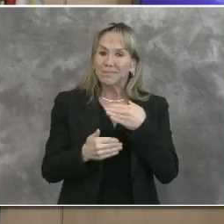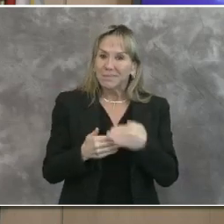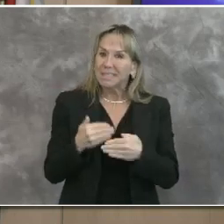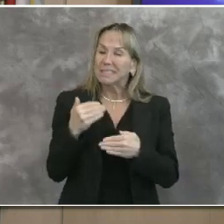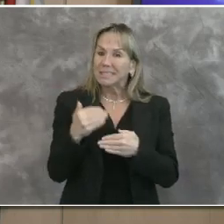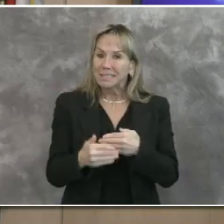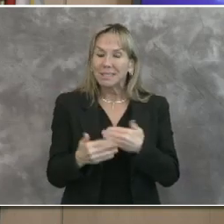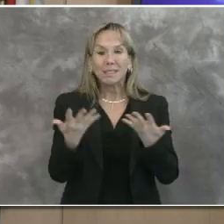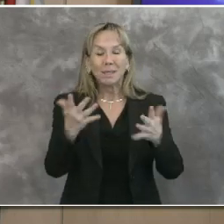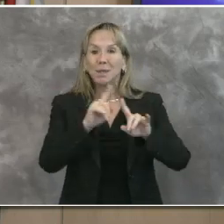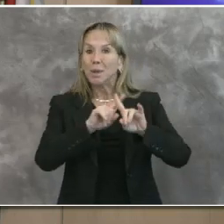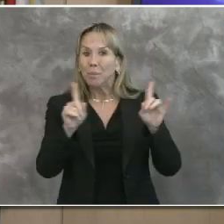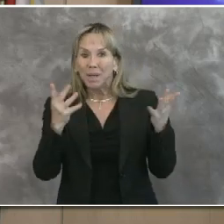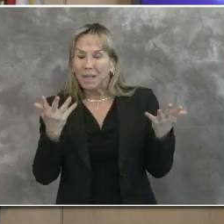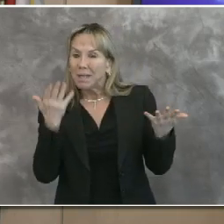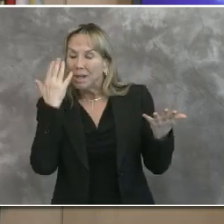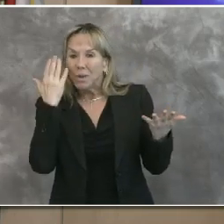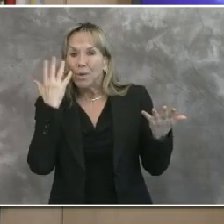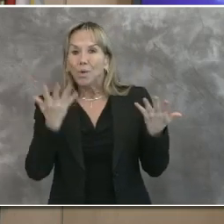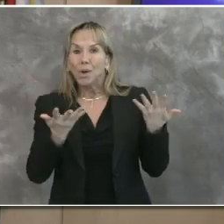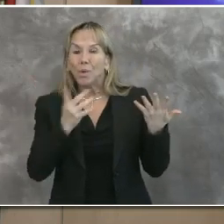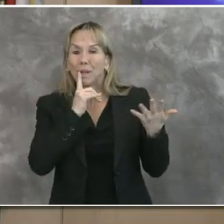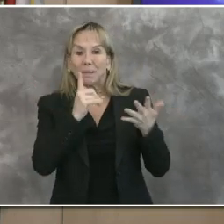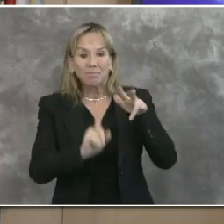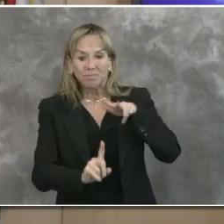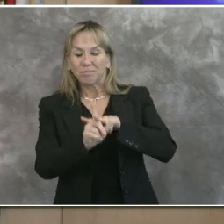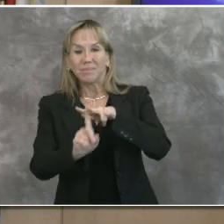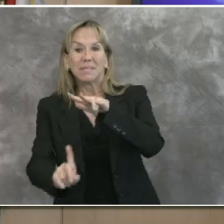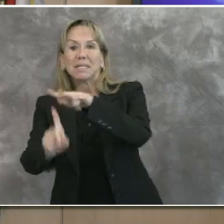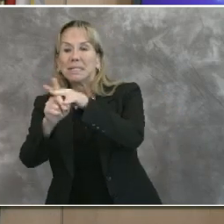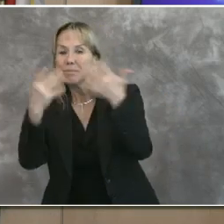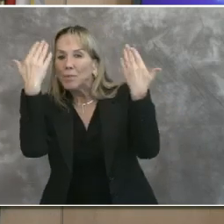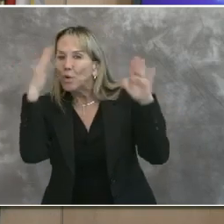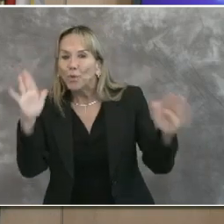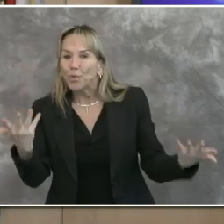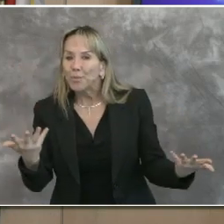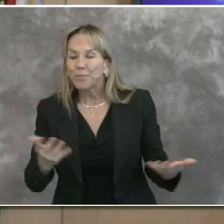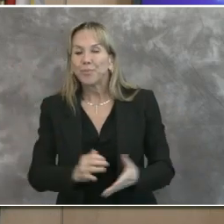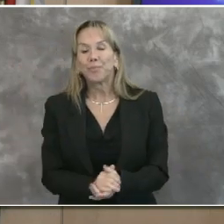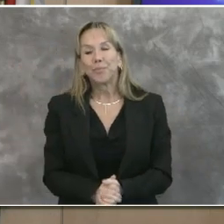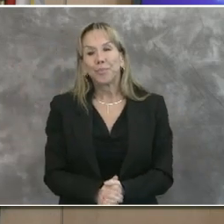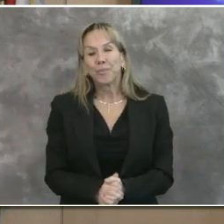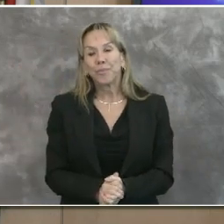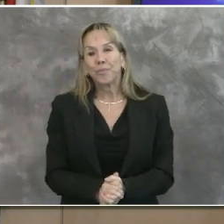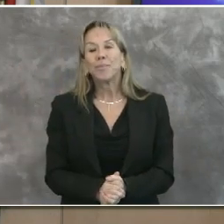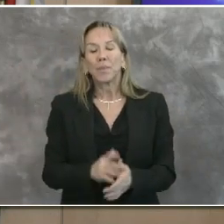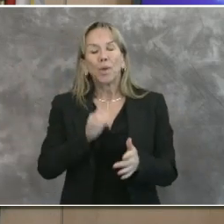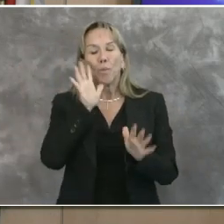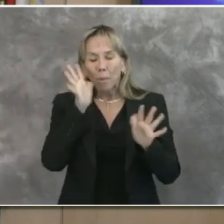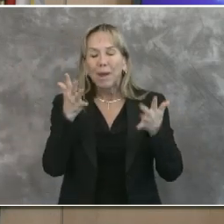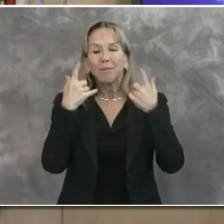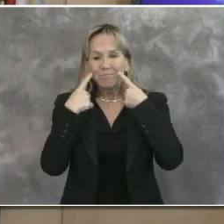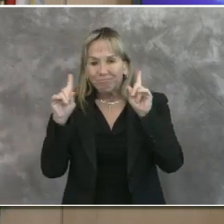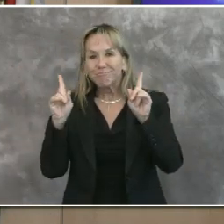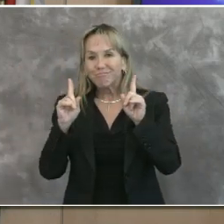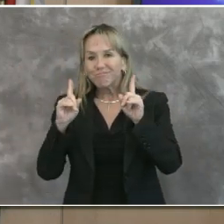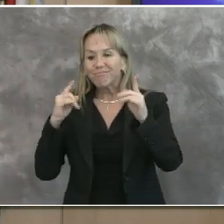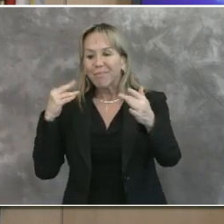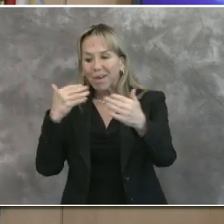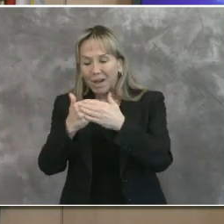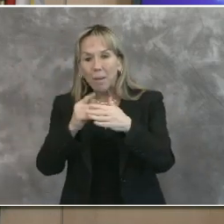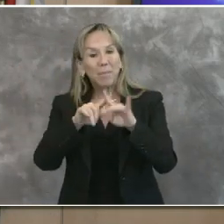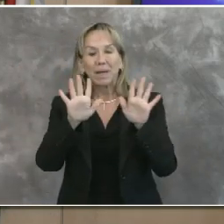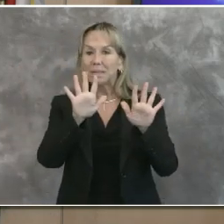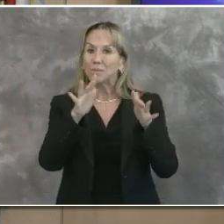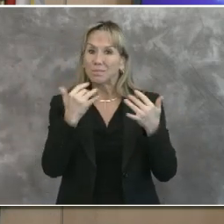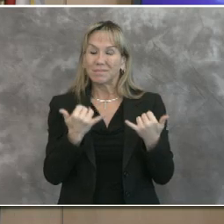is long and there may be a few unexpected obstacles in our path. We will get there, but we need your